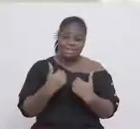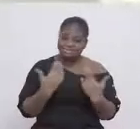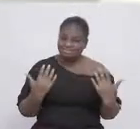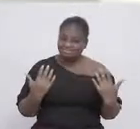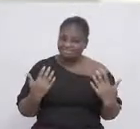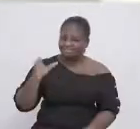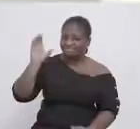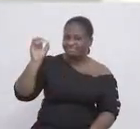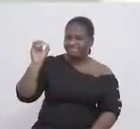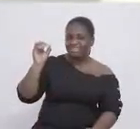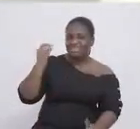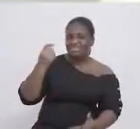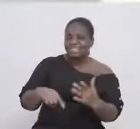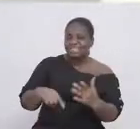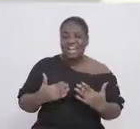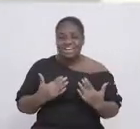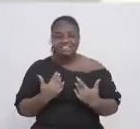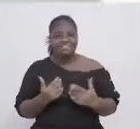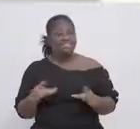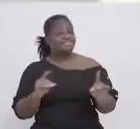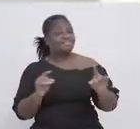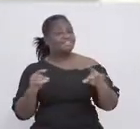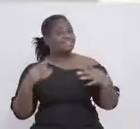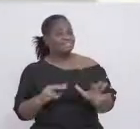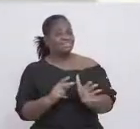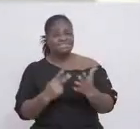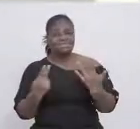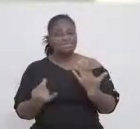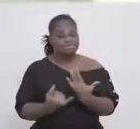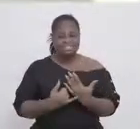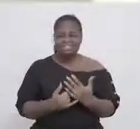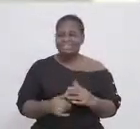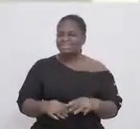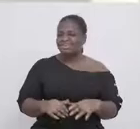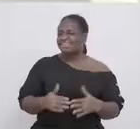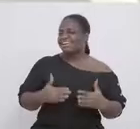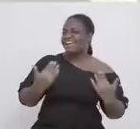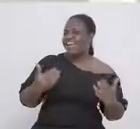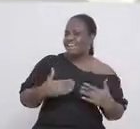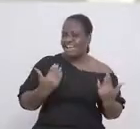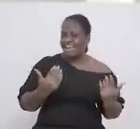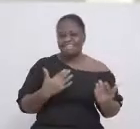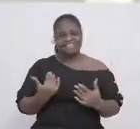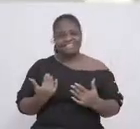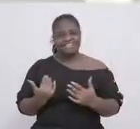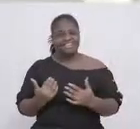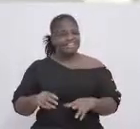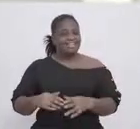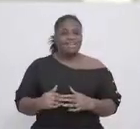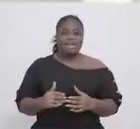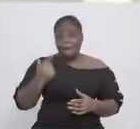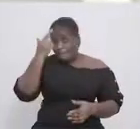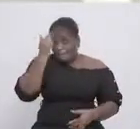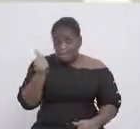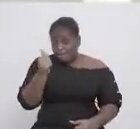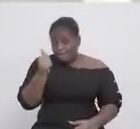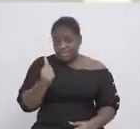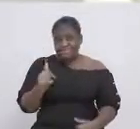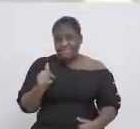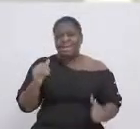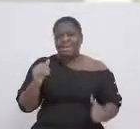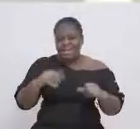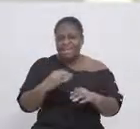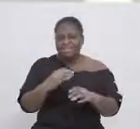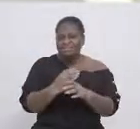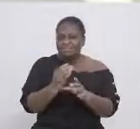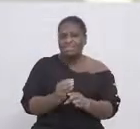me excited is once you are done with your project, you feel so happy and you feel on top of the world because you realize that you can create